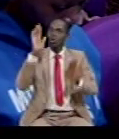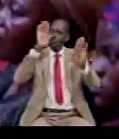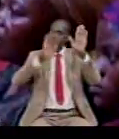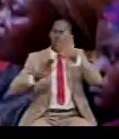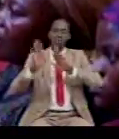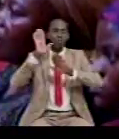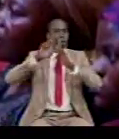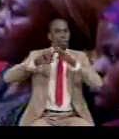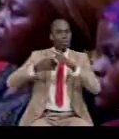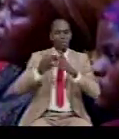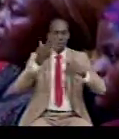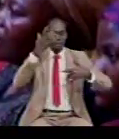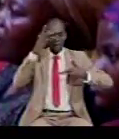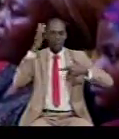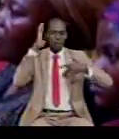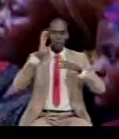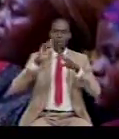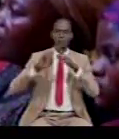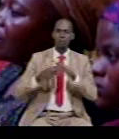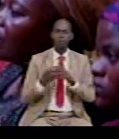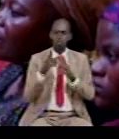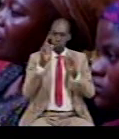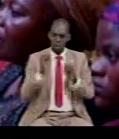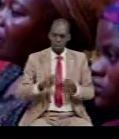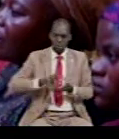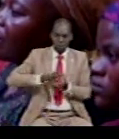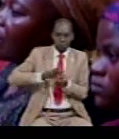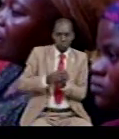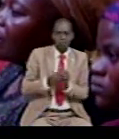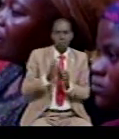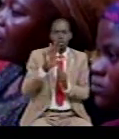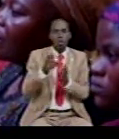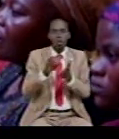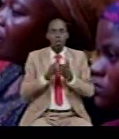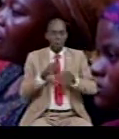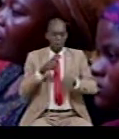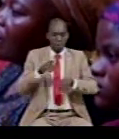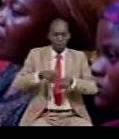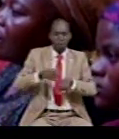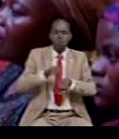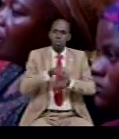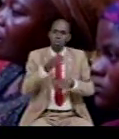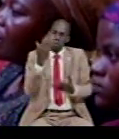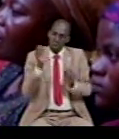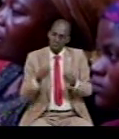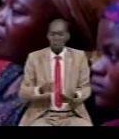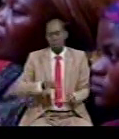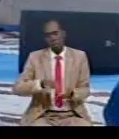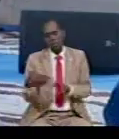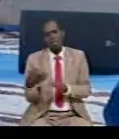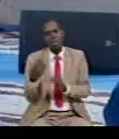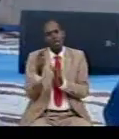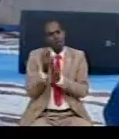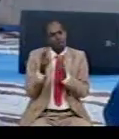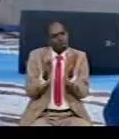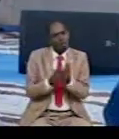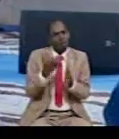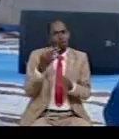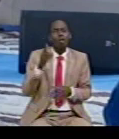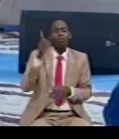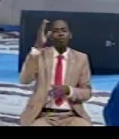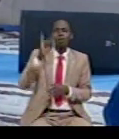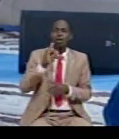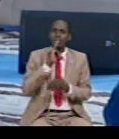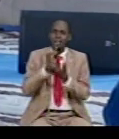begin. Sickness will begin. You can crush your bones and you can die. The law of God is there